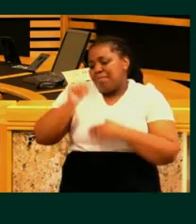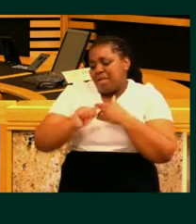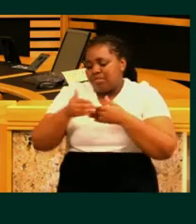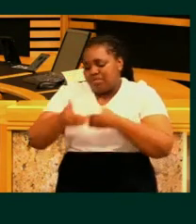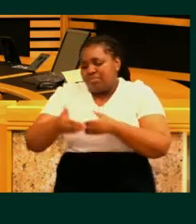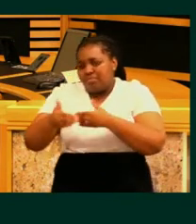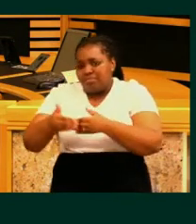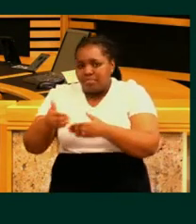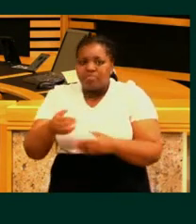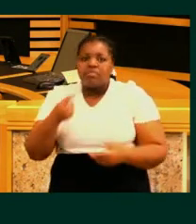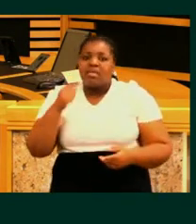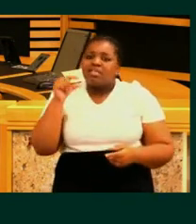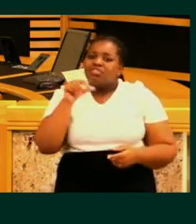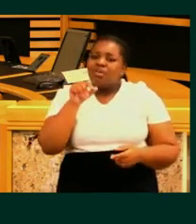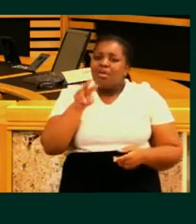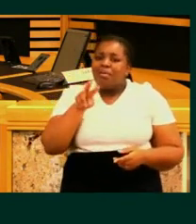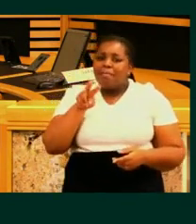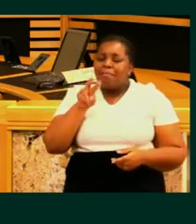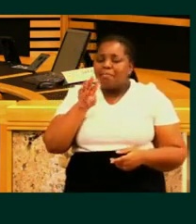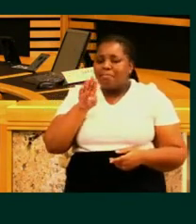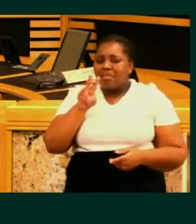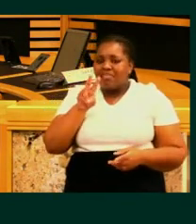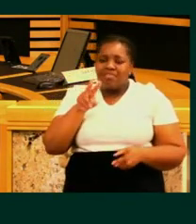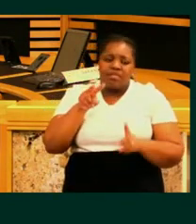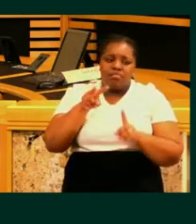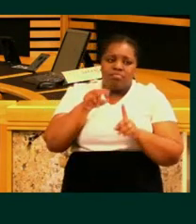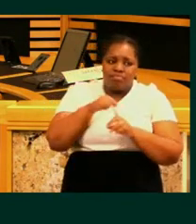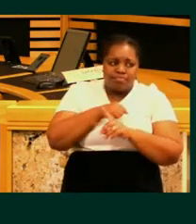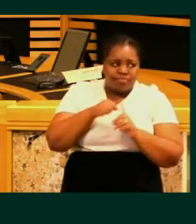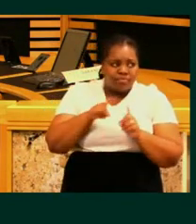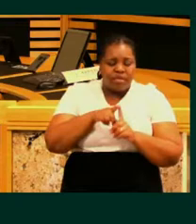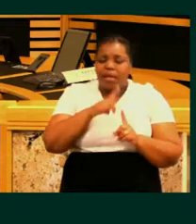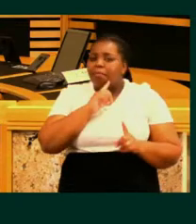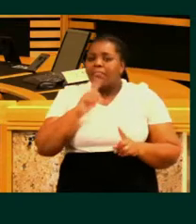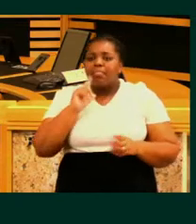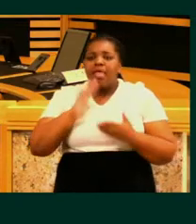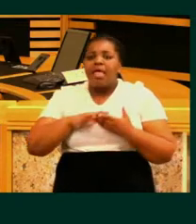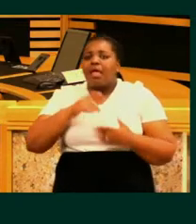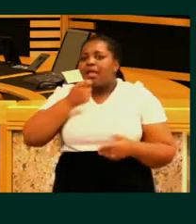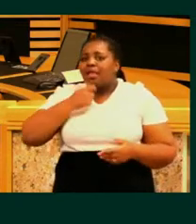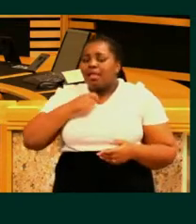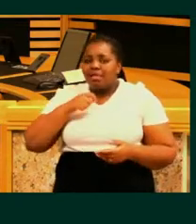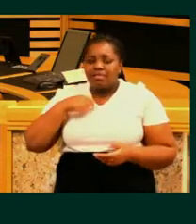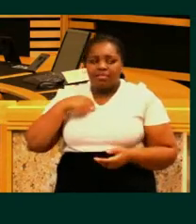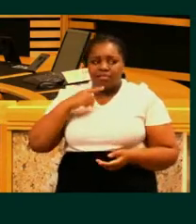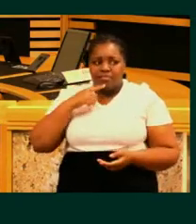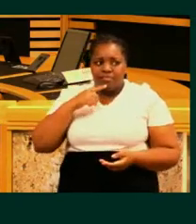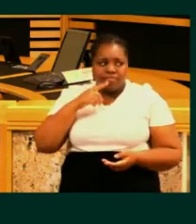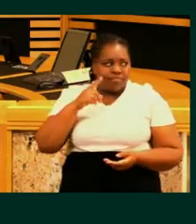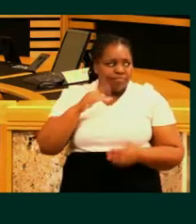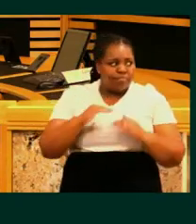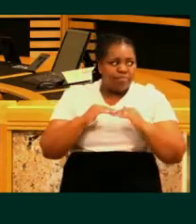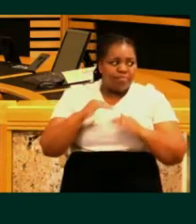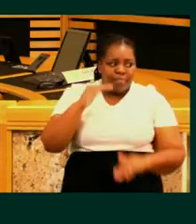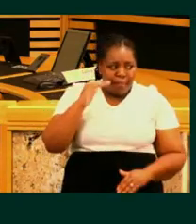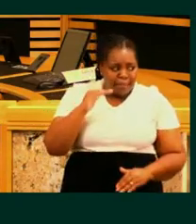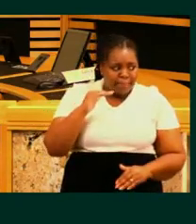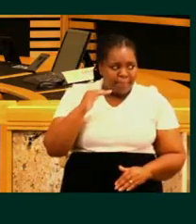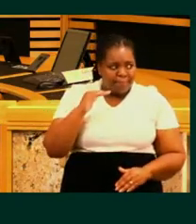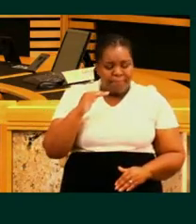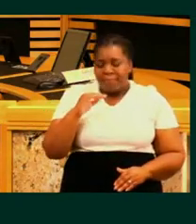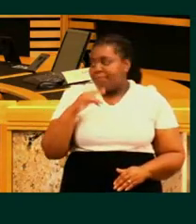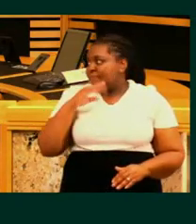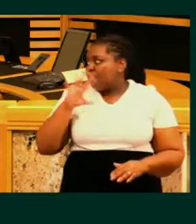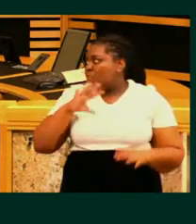committed against women and children in the lgbtq A+ Community were recorded alarmingly High high at